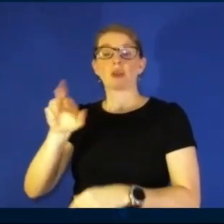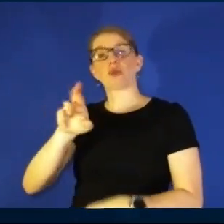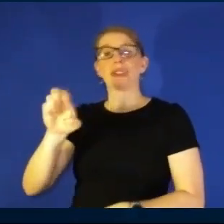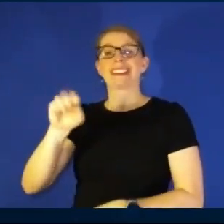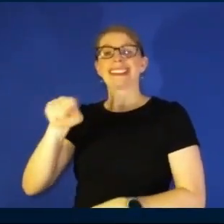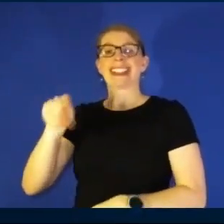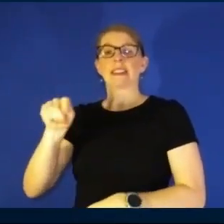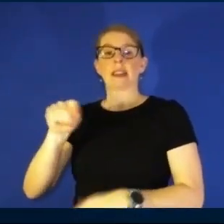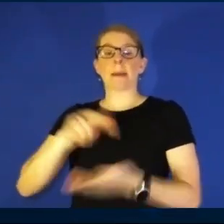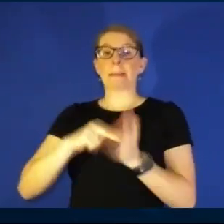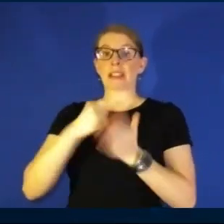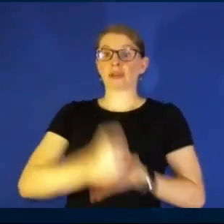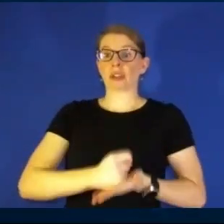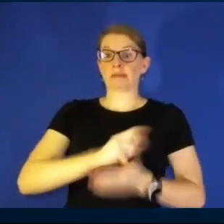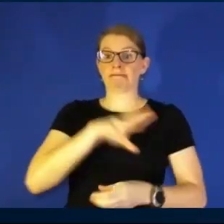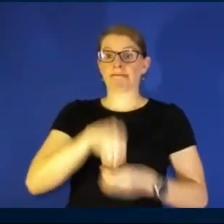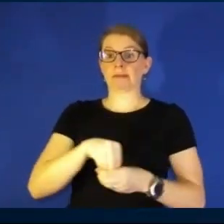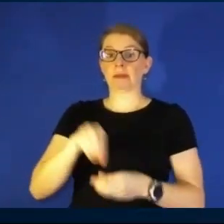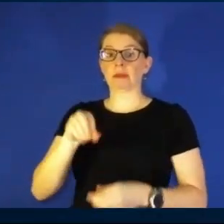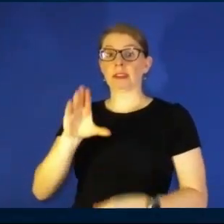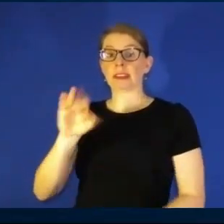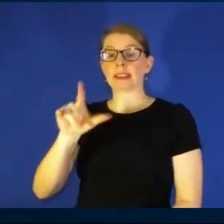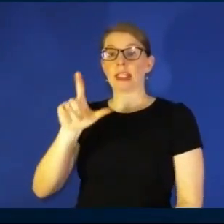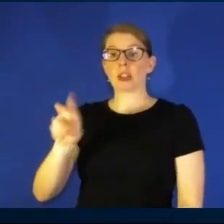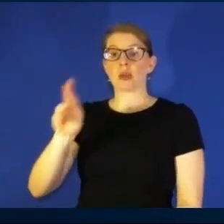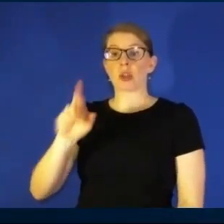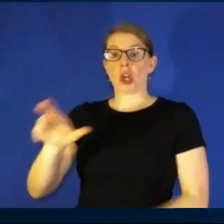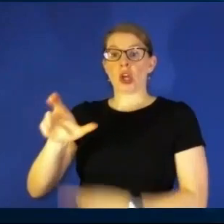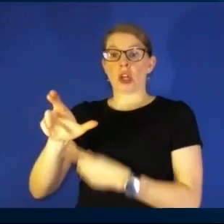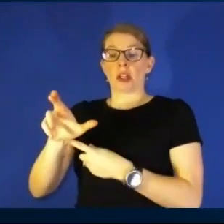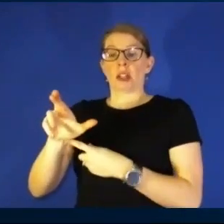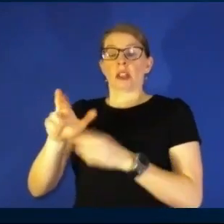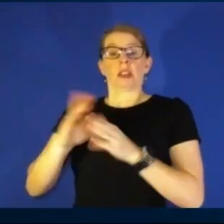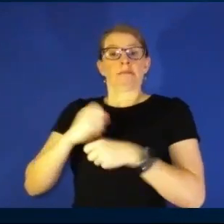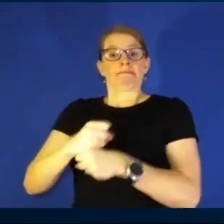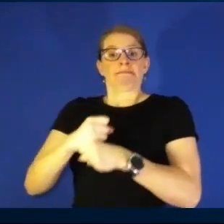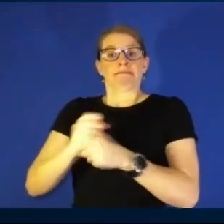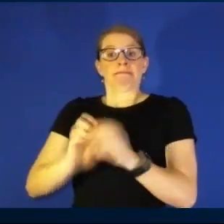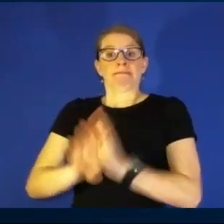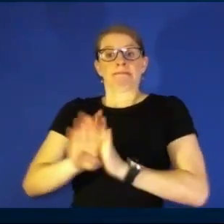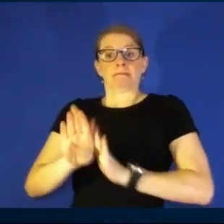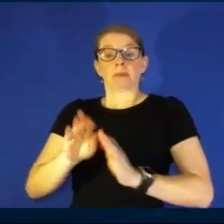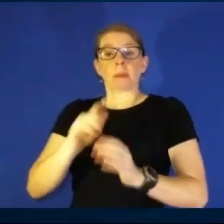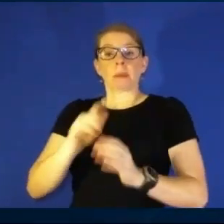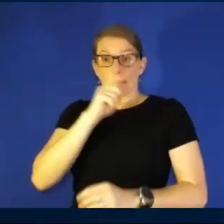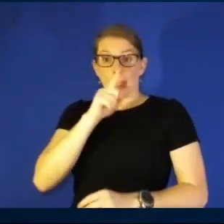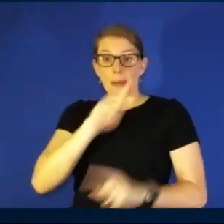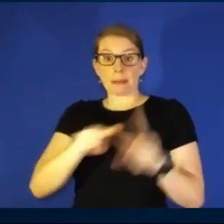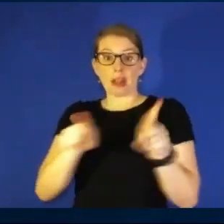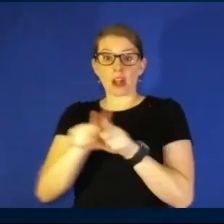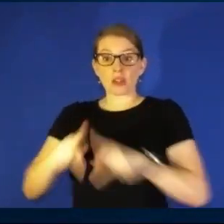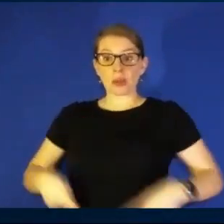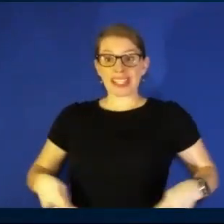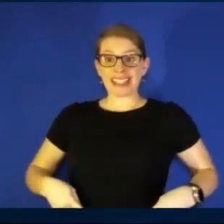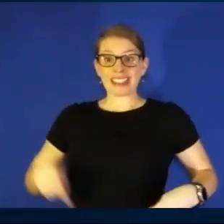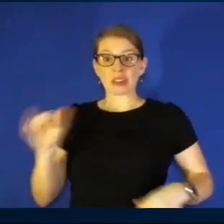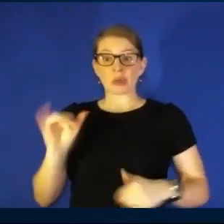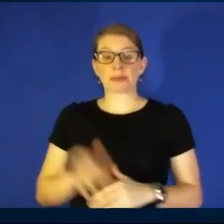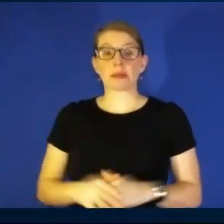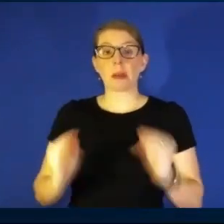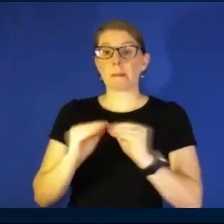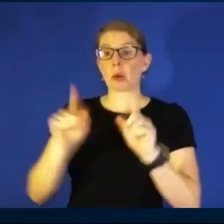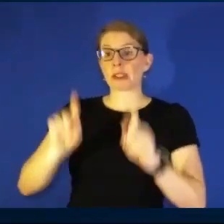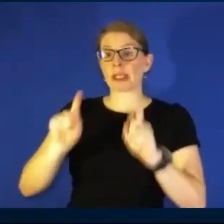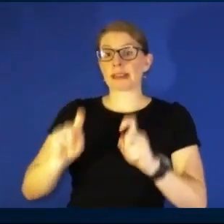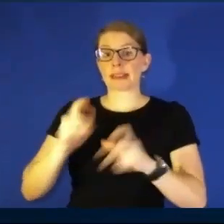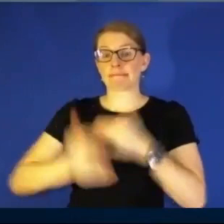treatments involving cellular regeneration in mice not only improved the skin of the mice, but their kidneys as well. More testing is now